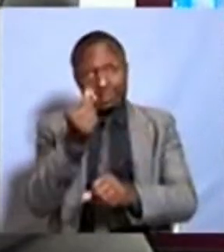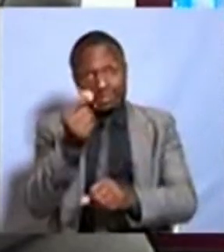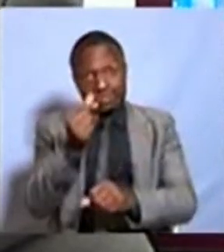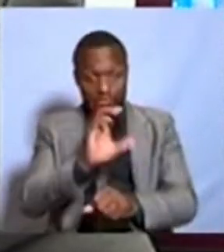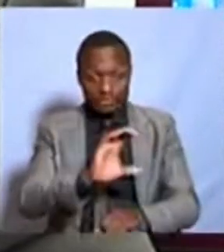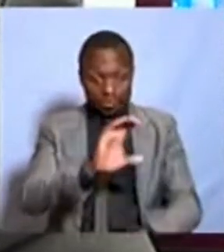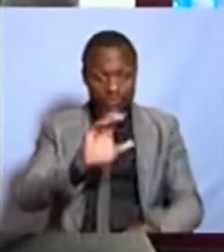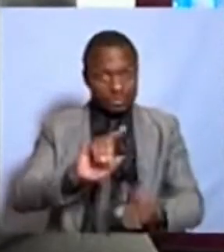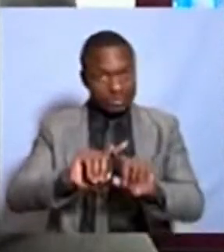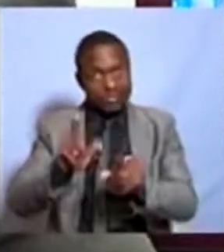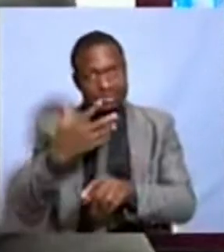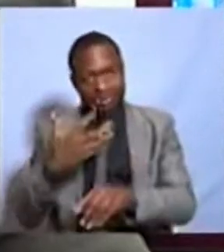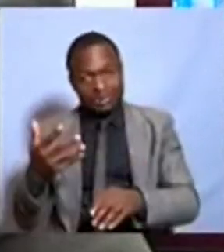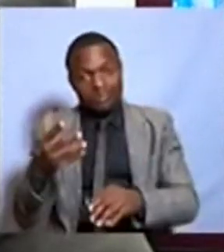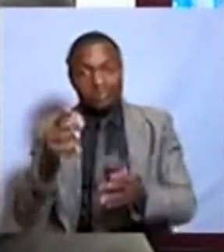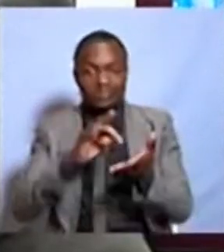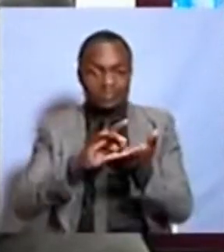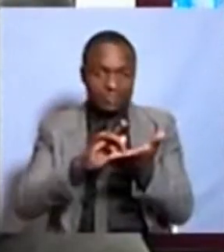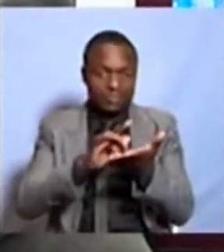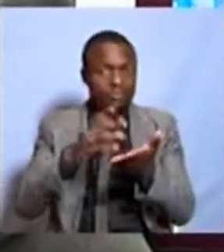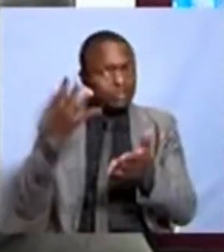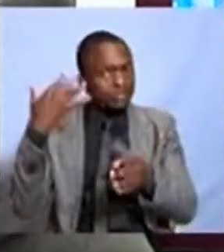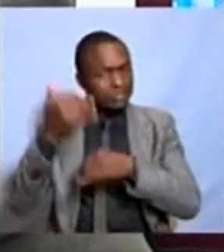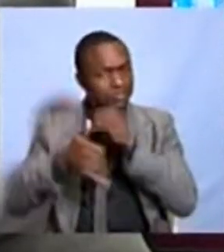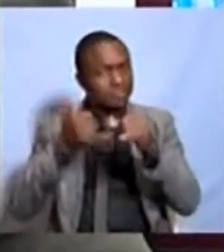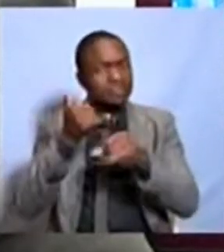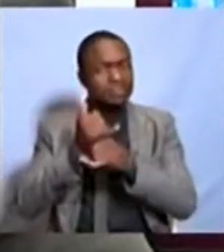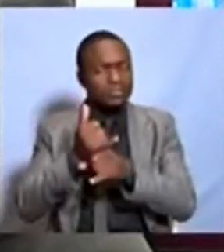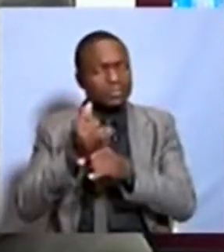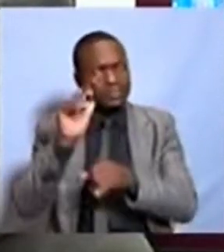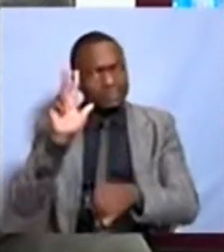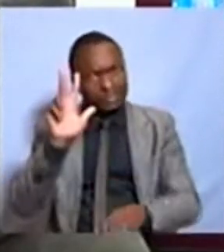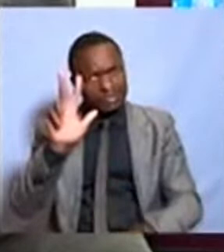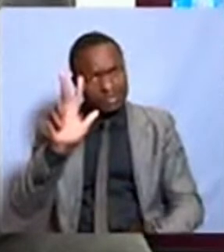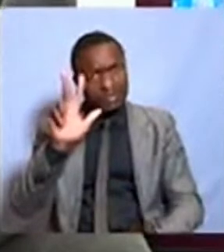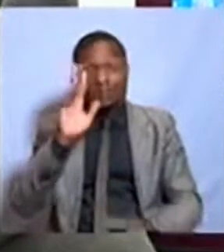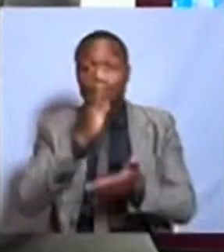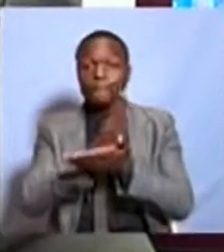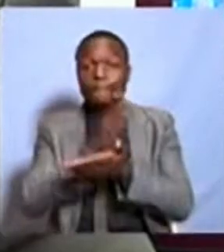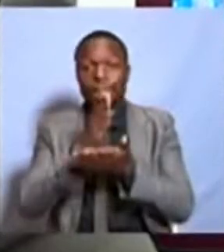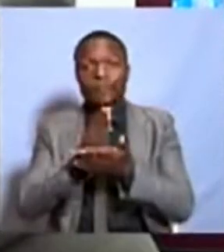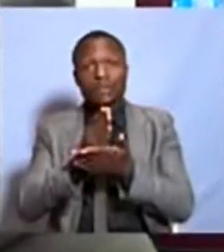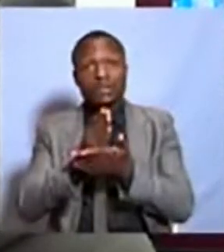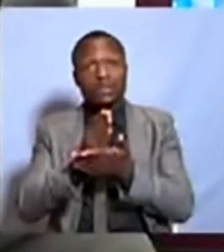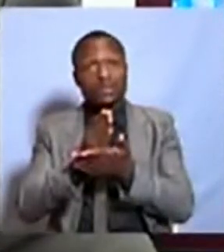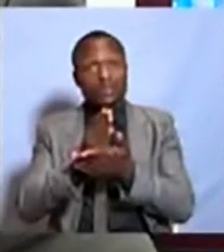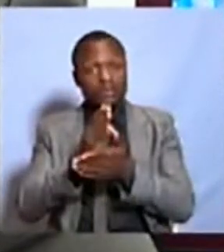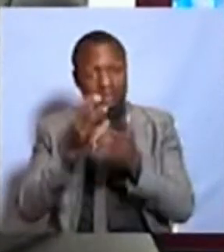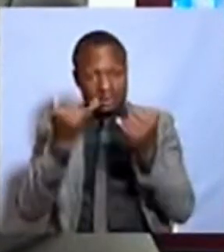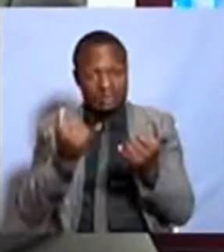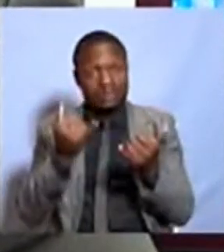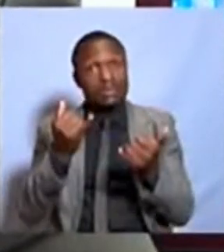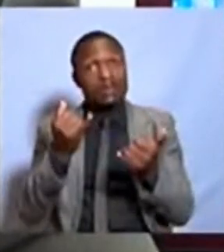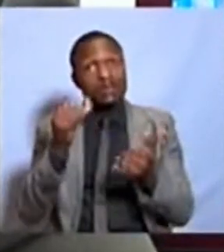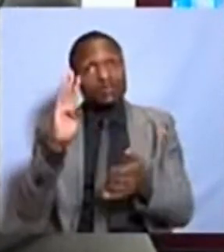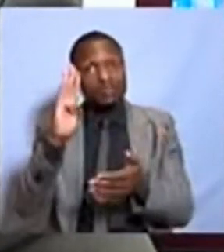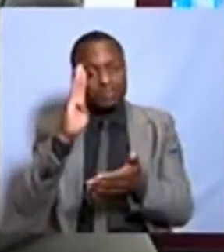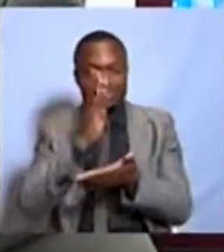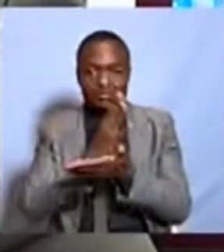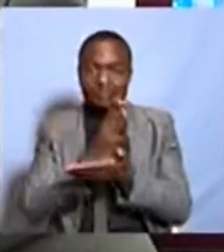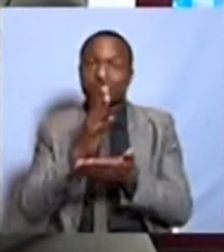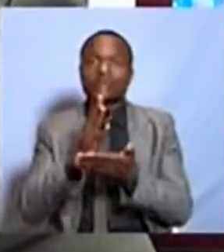different things. I think for drugs, last year we had almost 3 billion, this year 4 billion kwacha for drugs and the like.